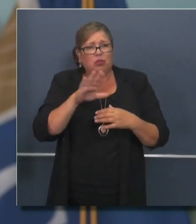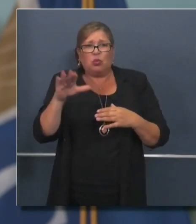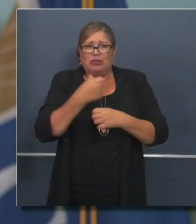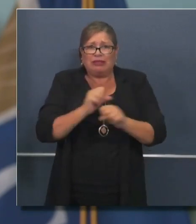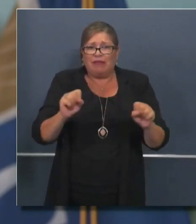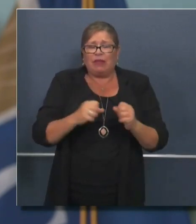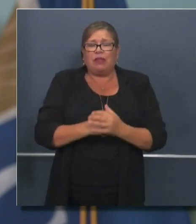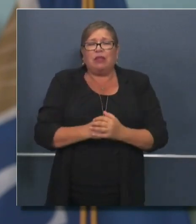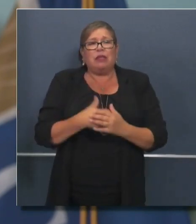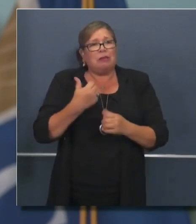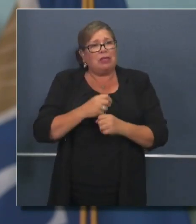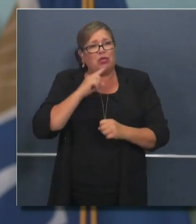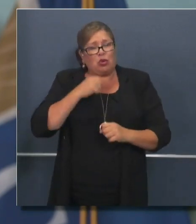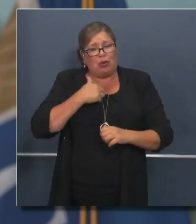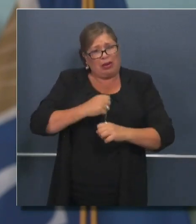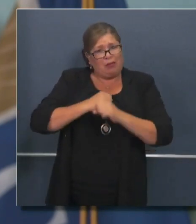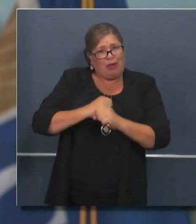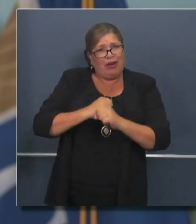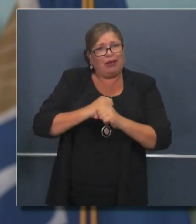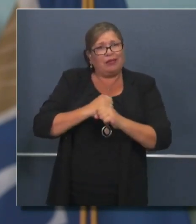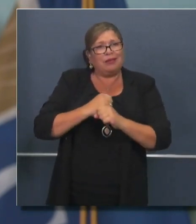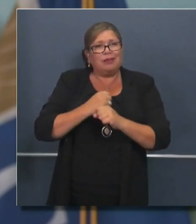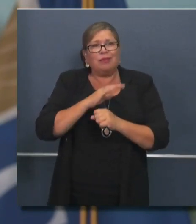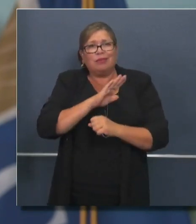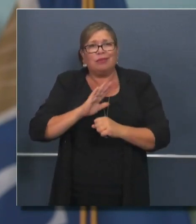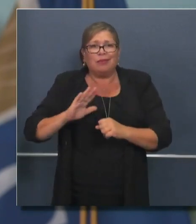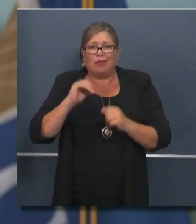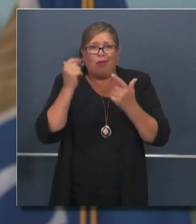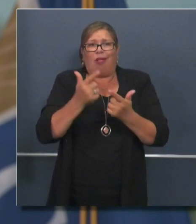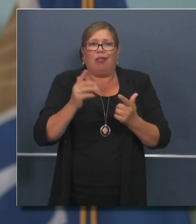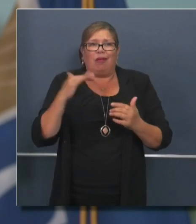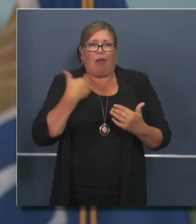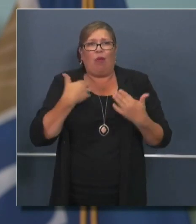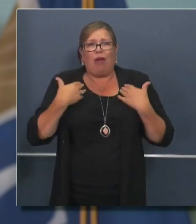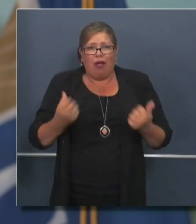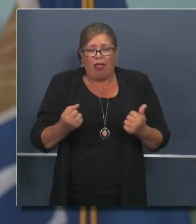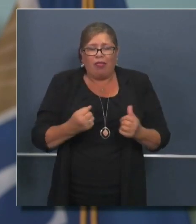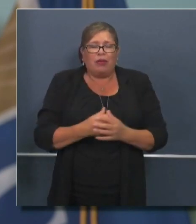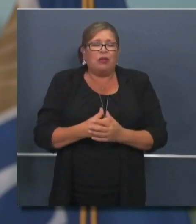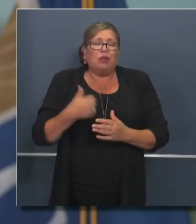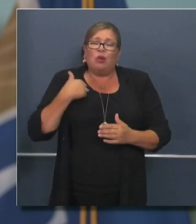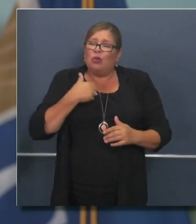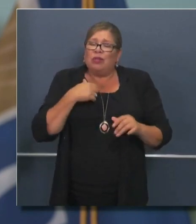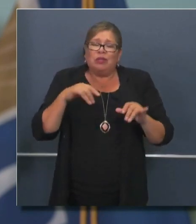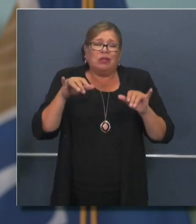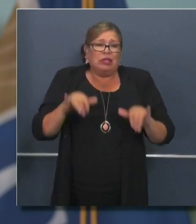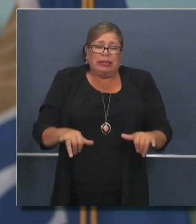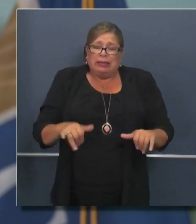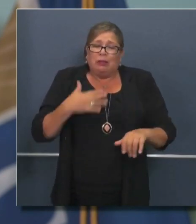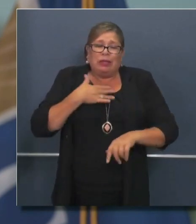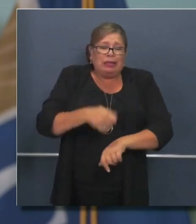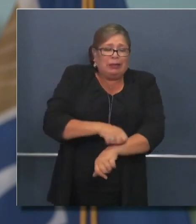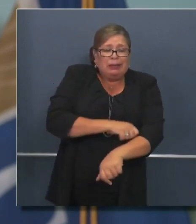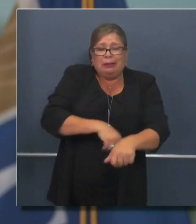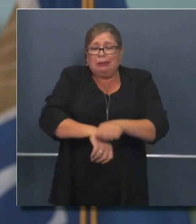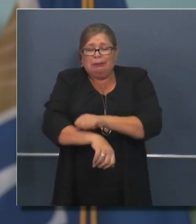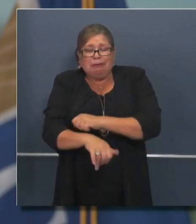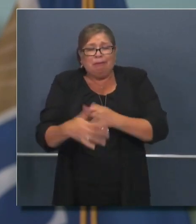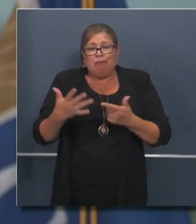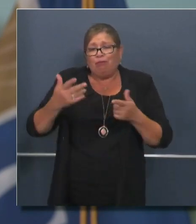this moment and protect public health. And so we continue to work across the political